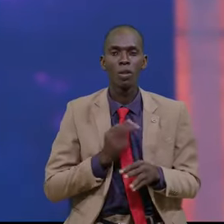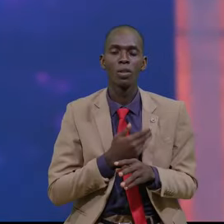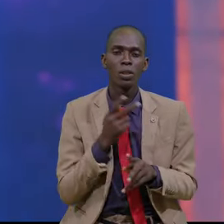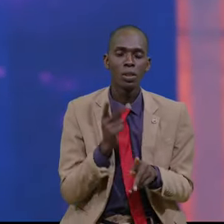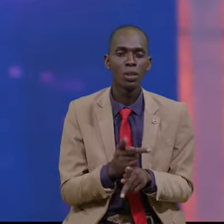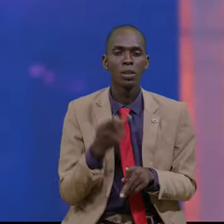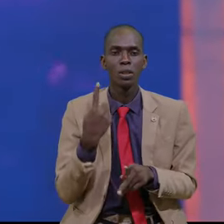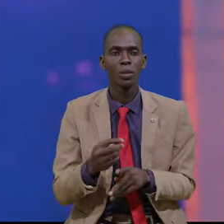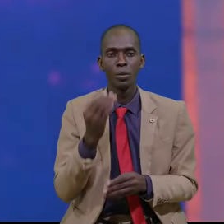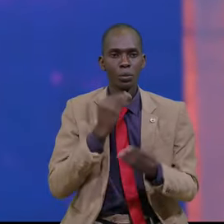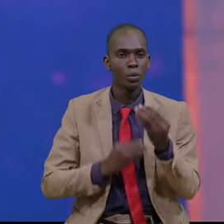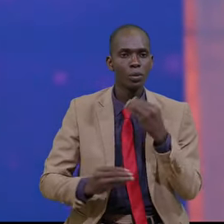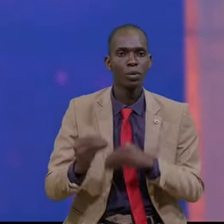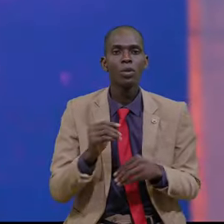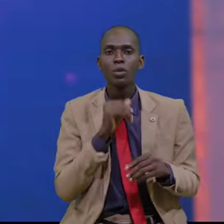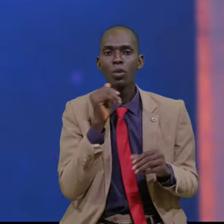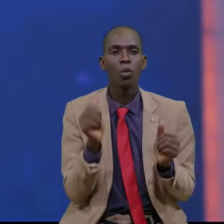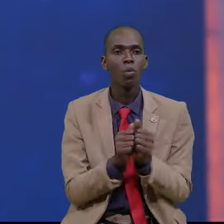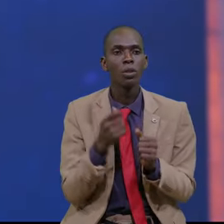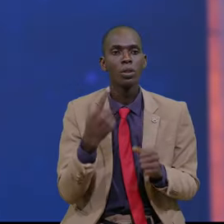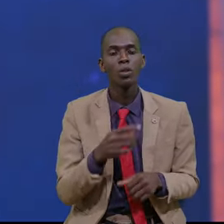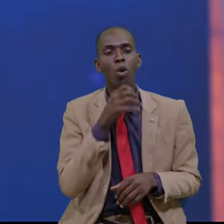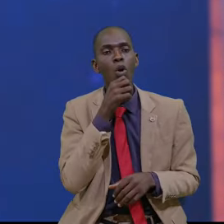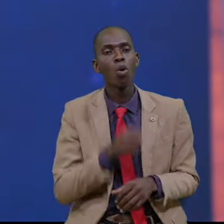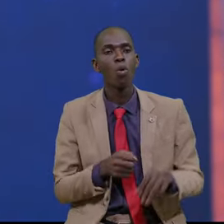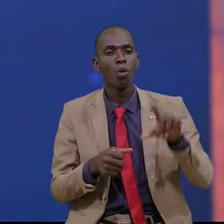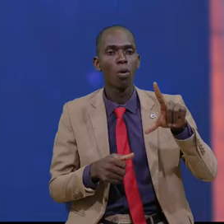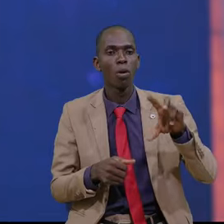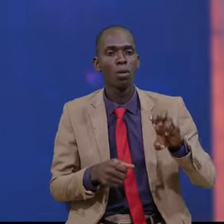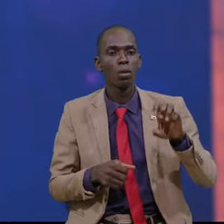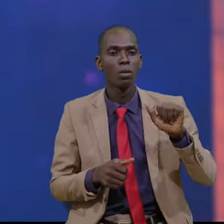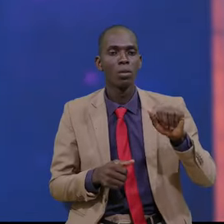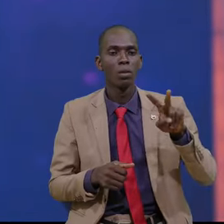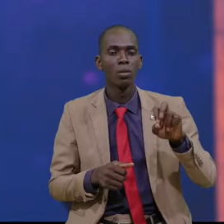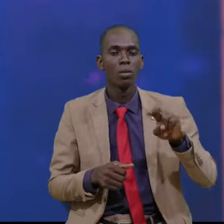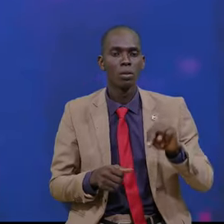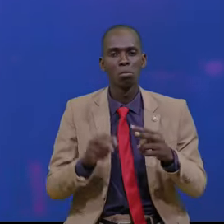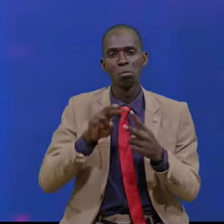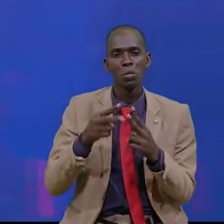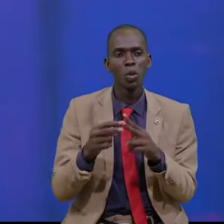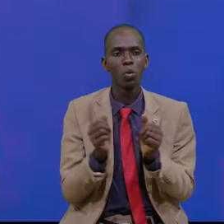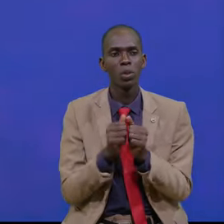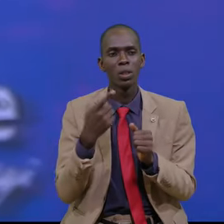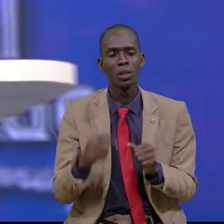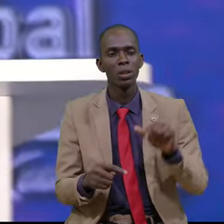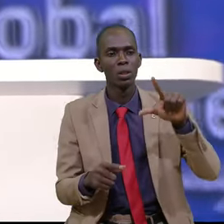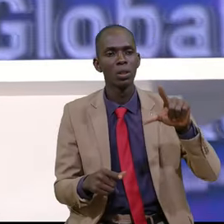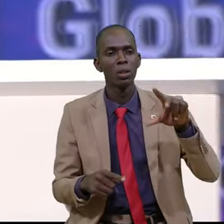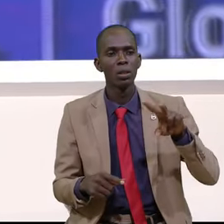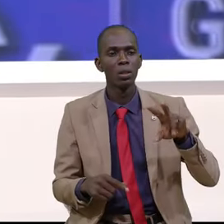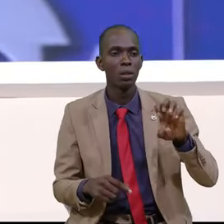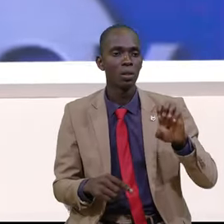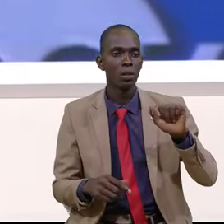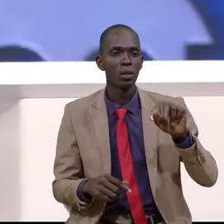Le neither was the Le of males and wickedness neither neither were the lemon of